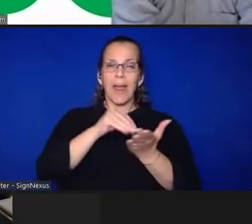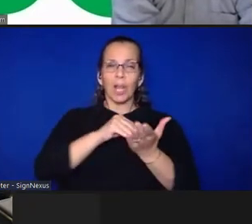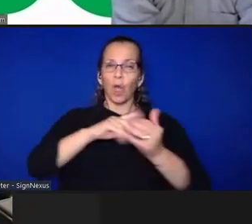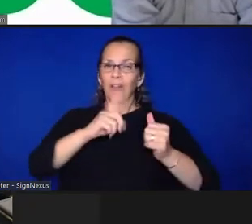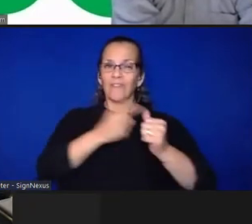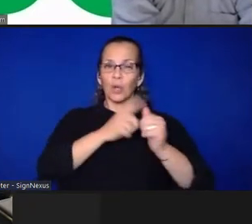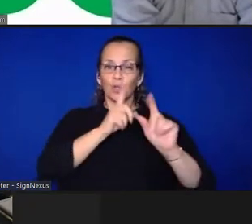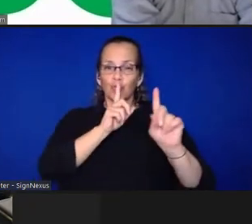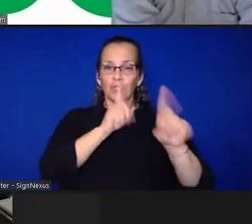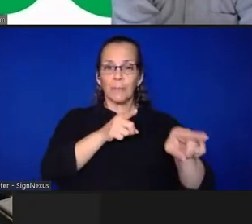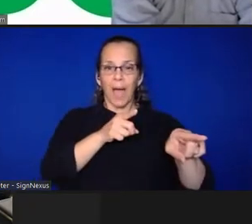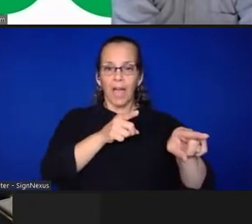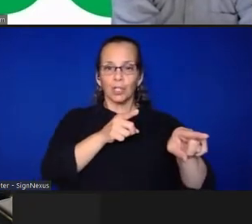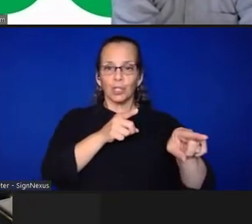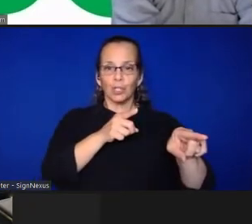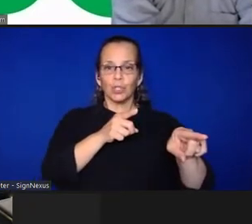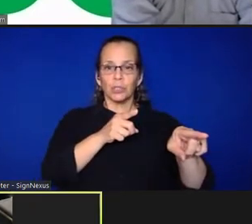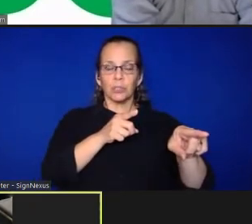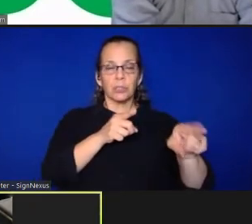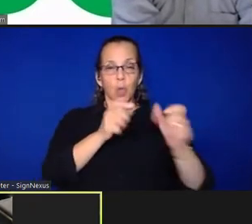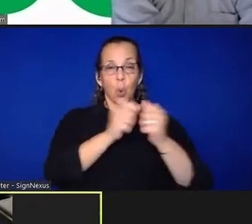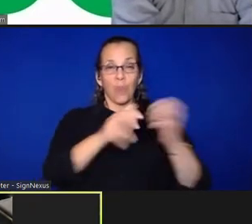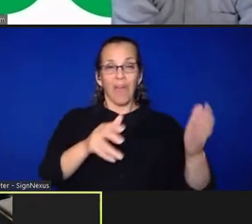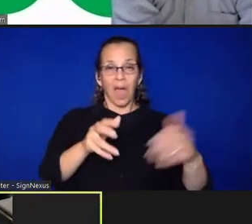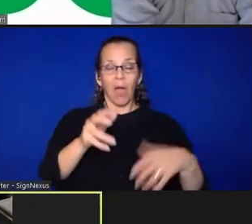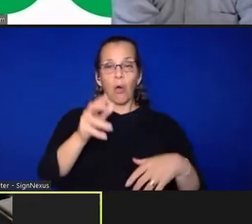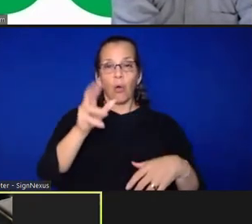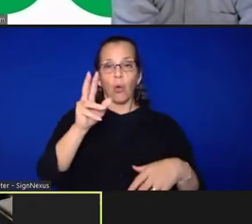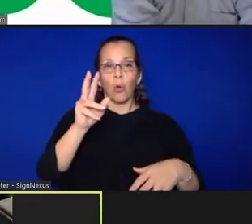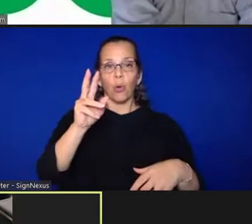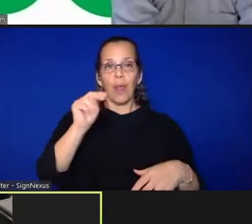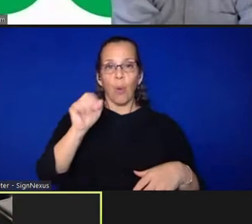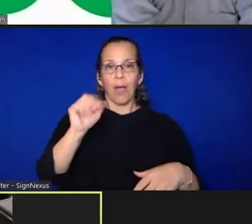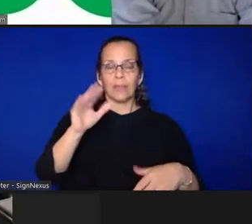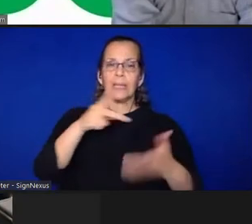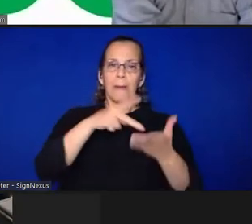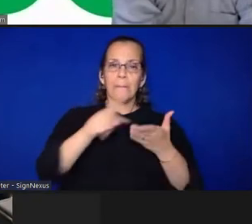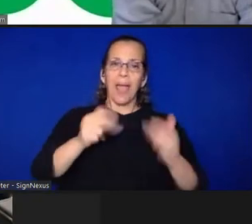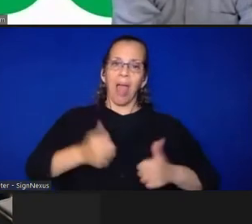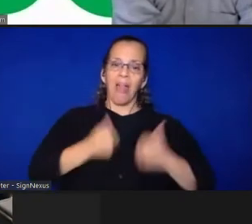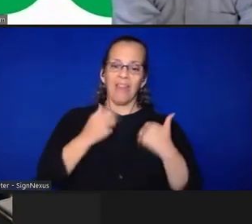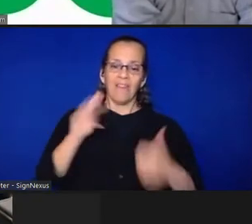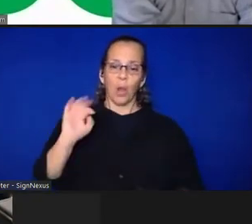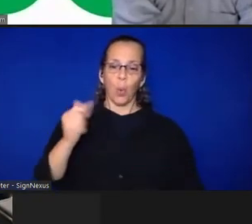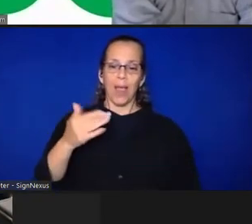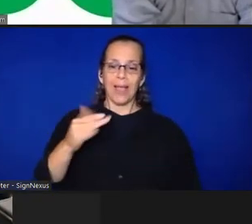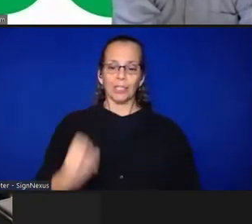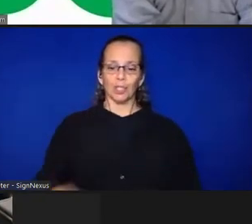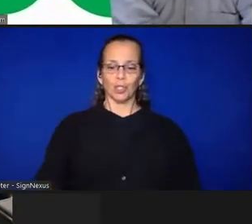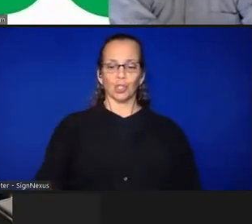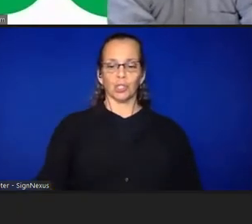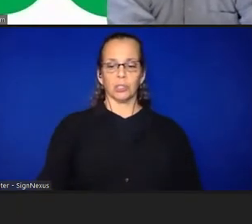of course without the city of New York paid in Liberal wage first thank you